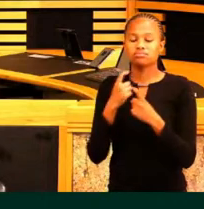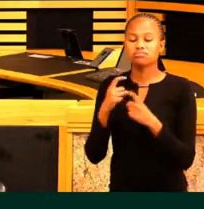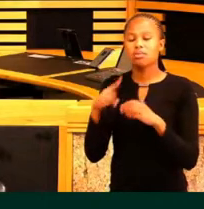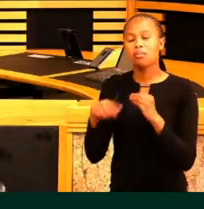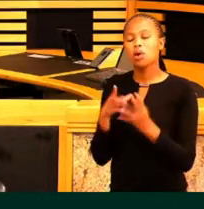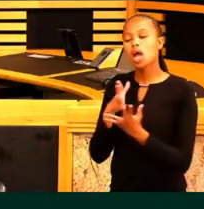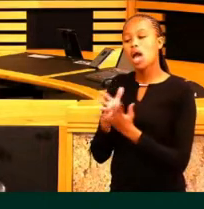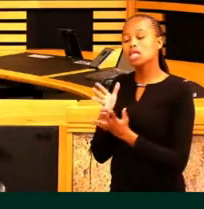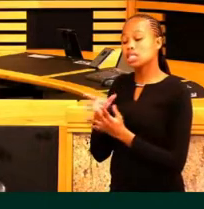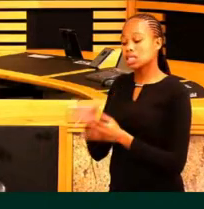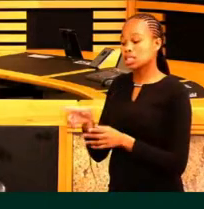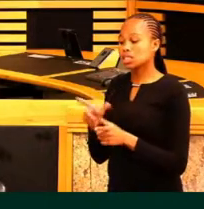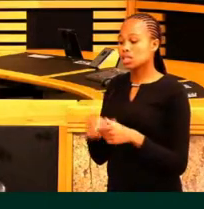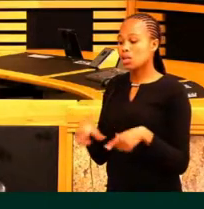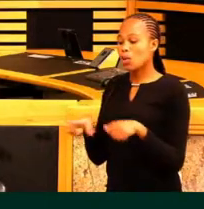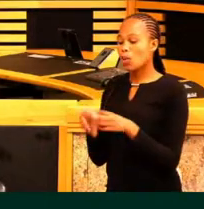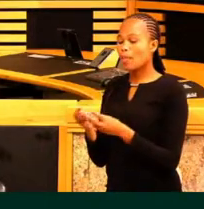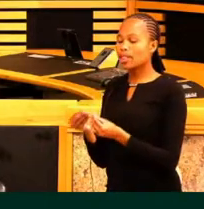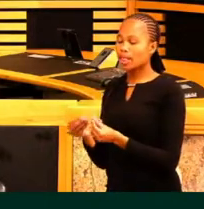to um